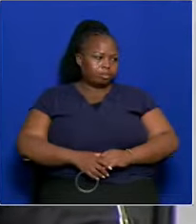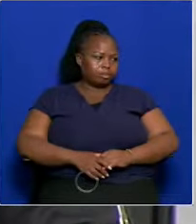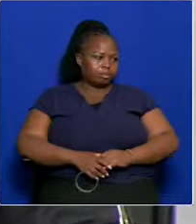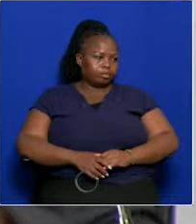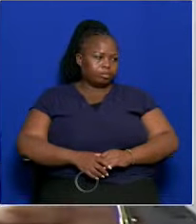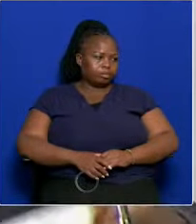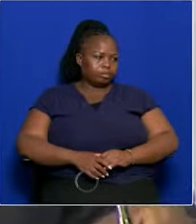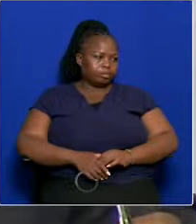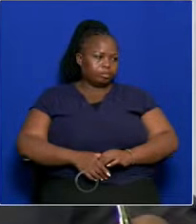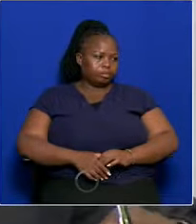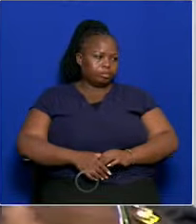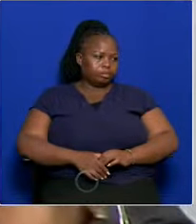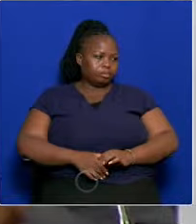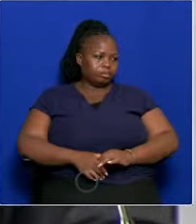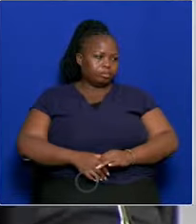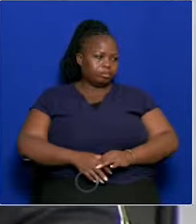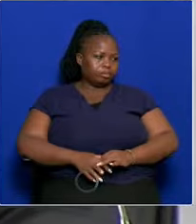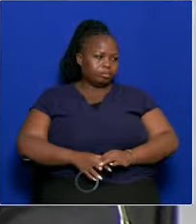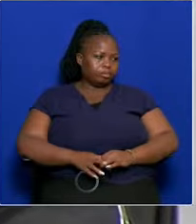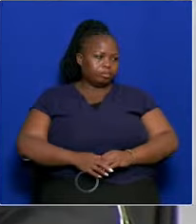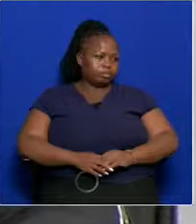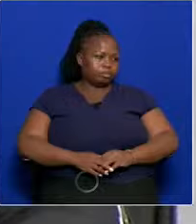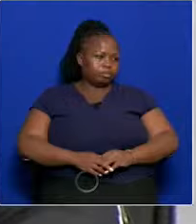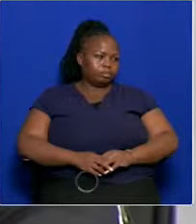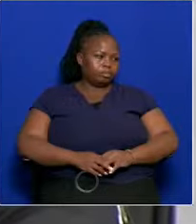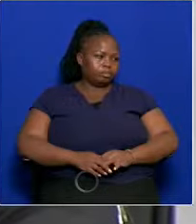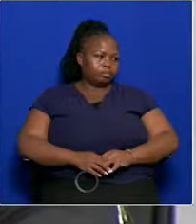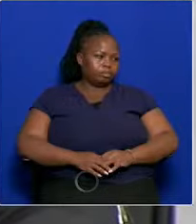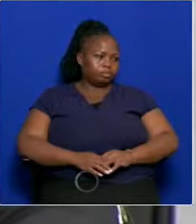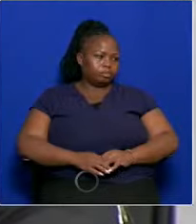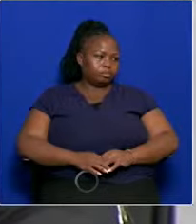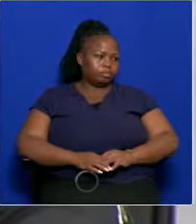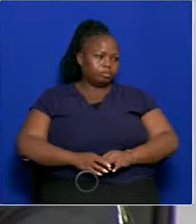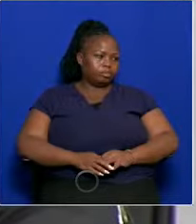Yeah, as I was saying, remember,